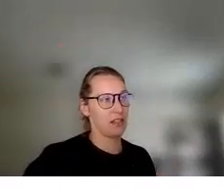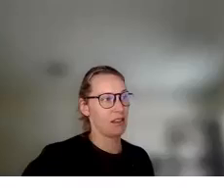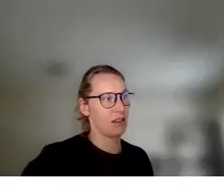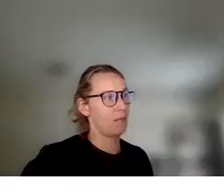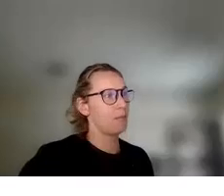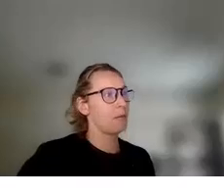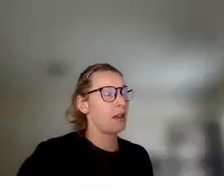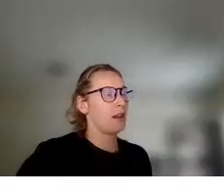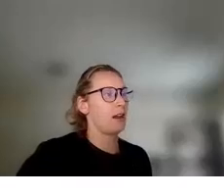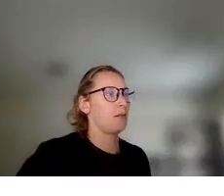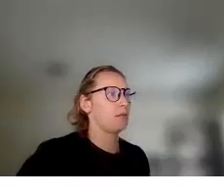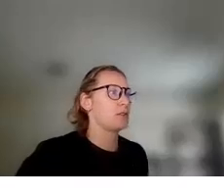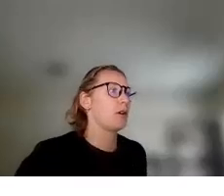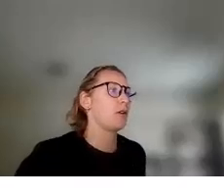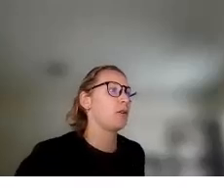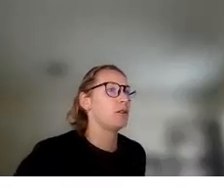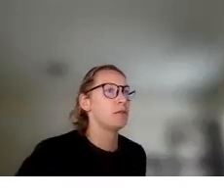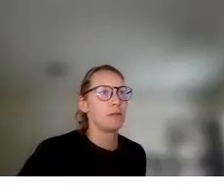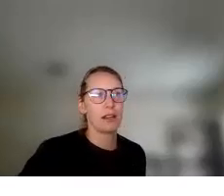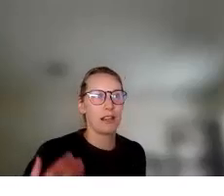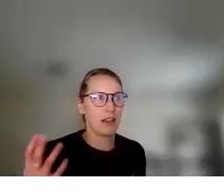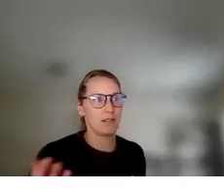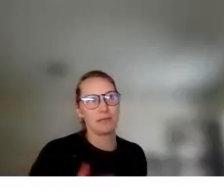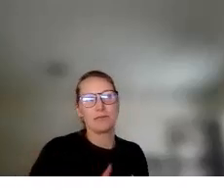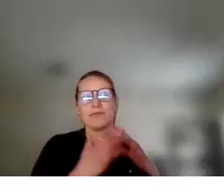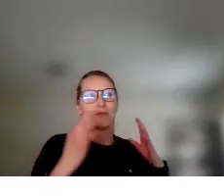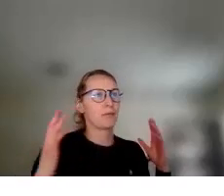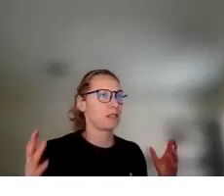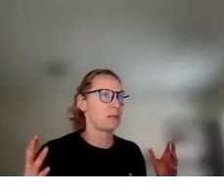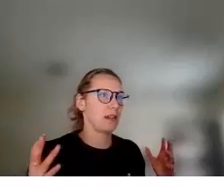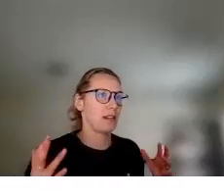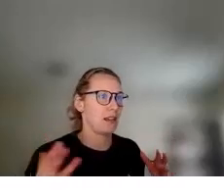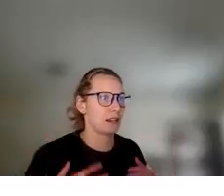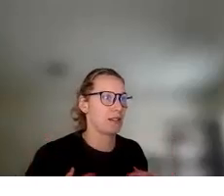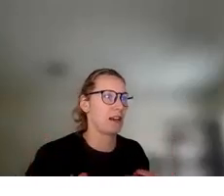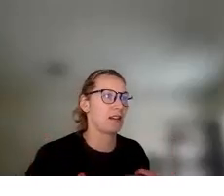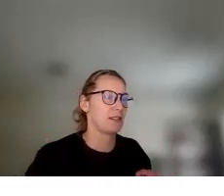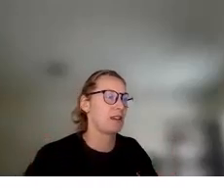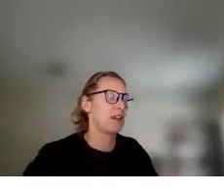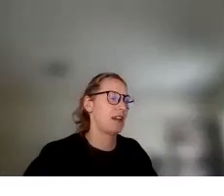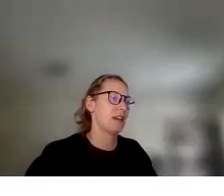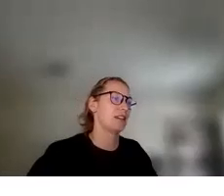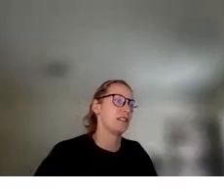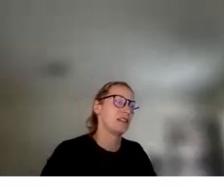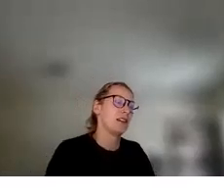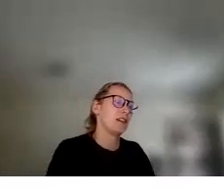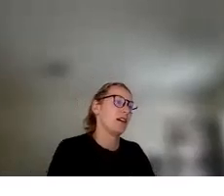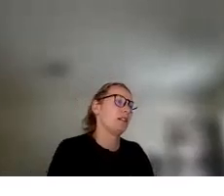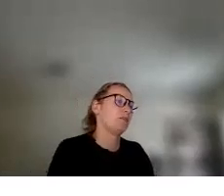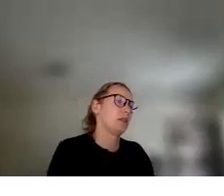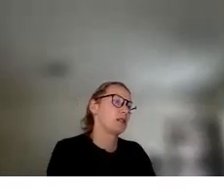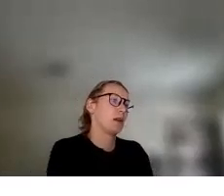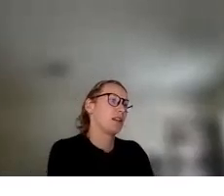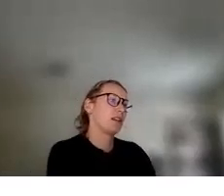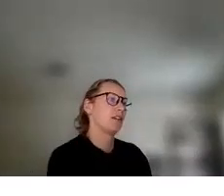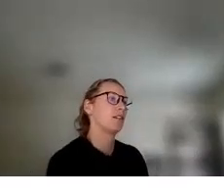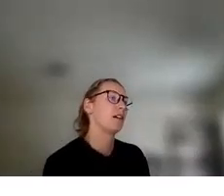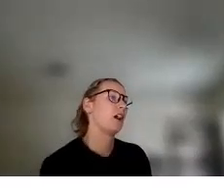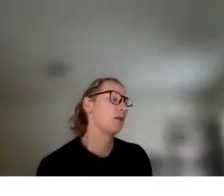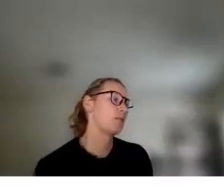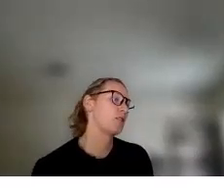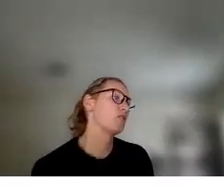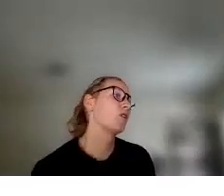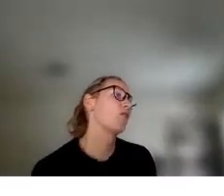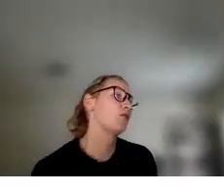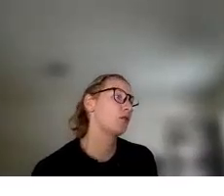services if they need them. So again, expanding access and